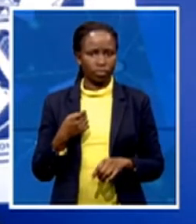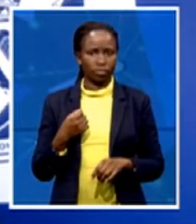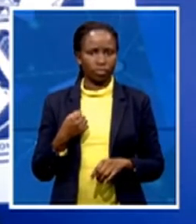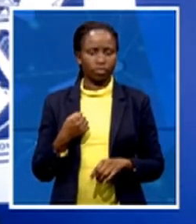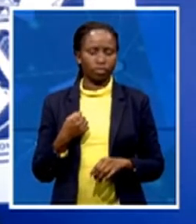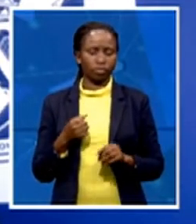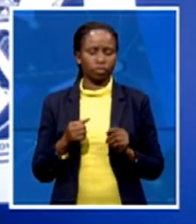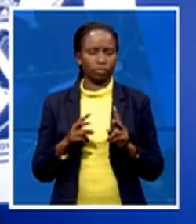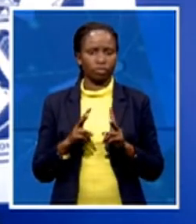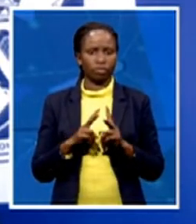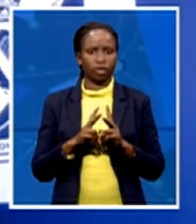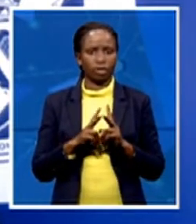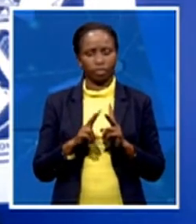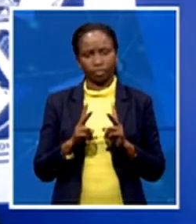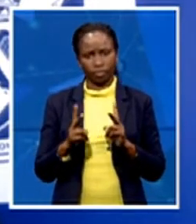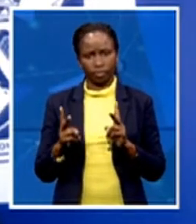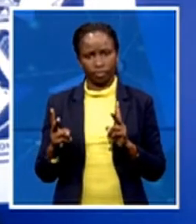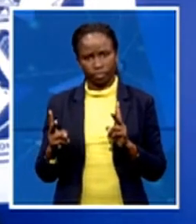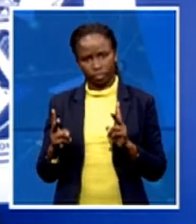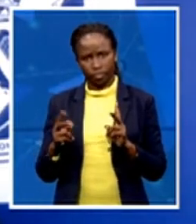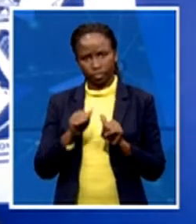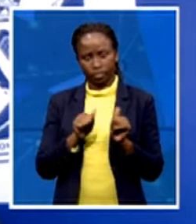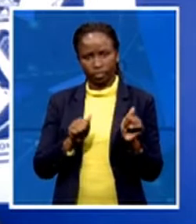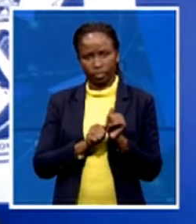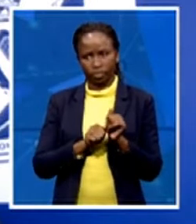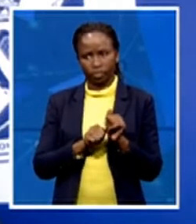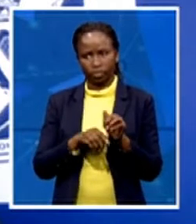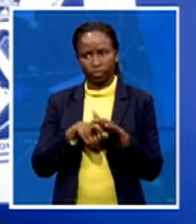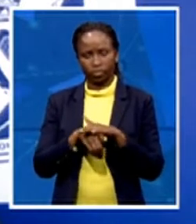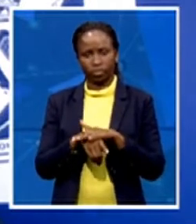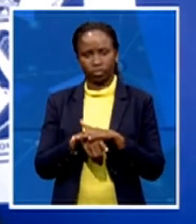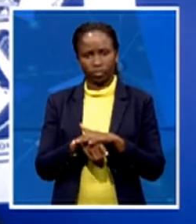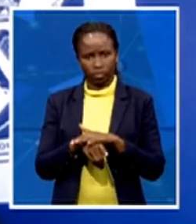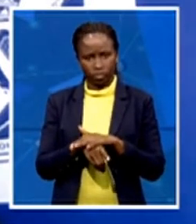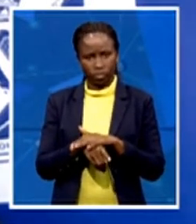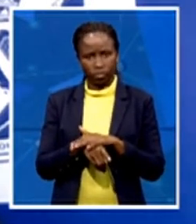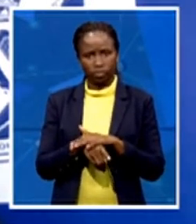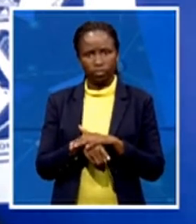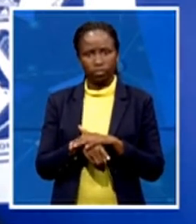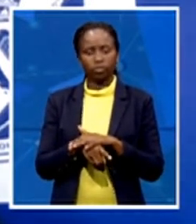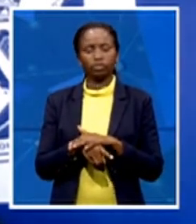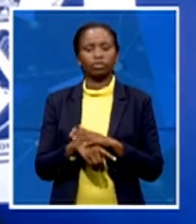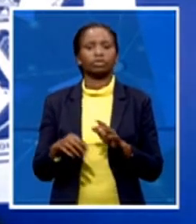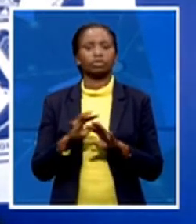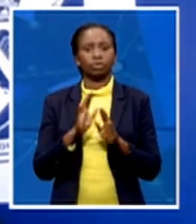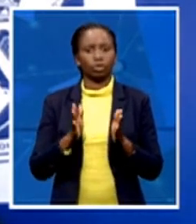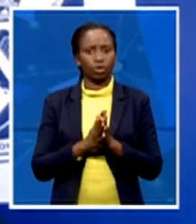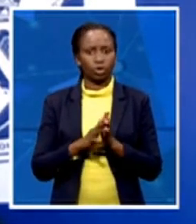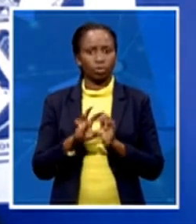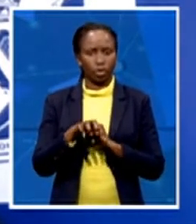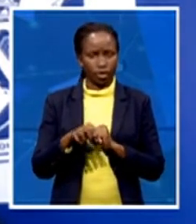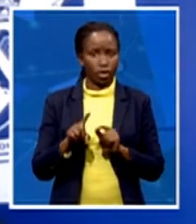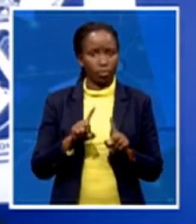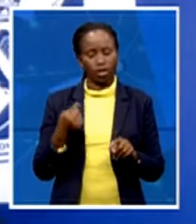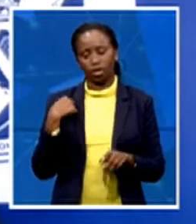sub-districts in regard to where we are, whether we are in the yellow warning or the red warning in all of the province. But the last time I checked, we find that the province,